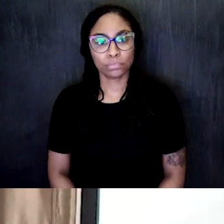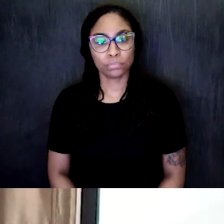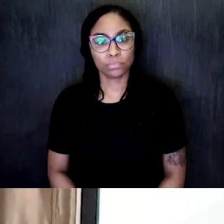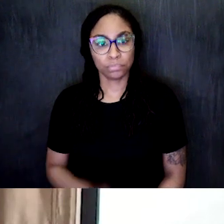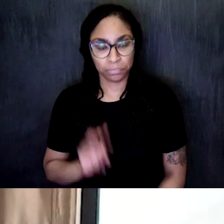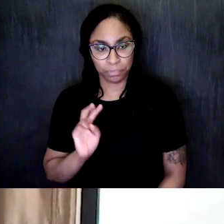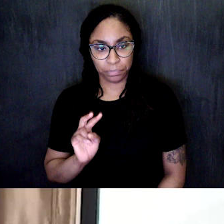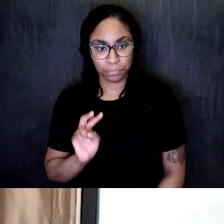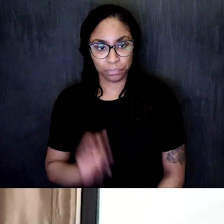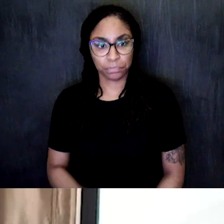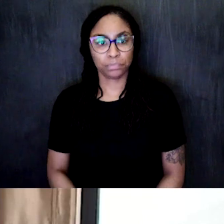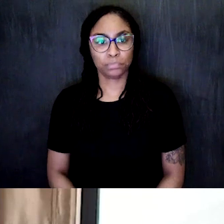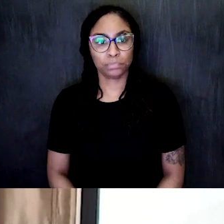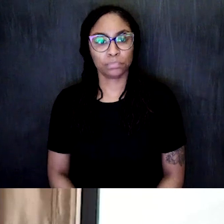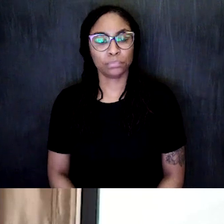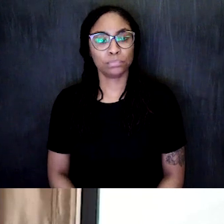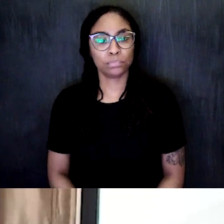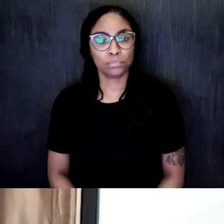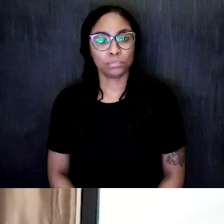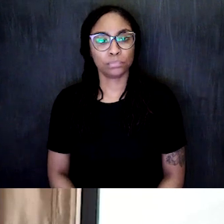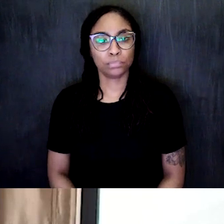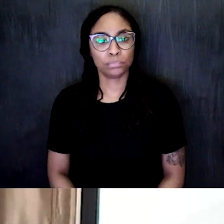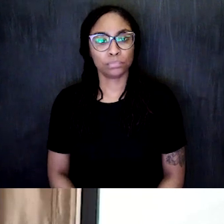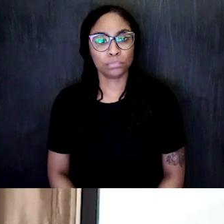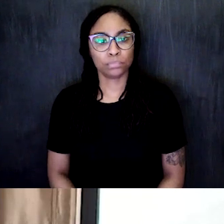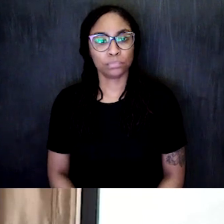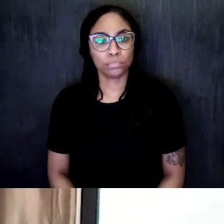And then we're going to roll the chin down, around,